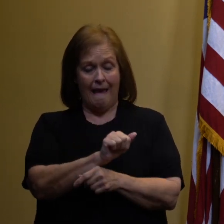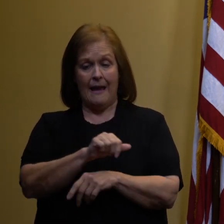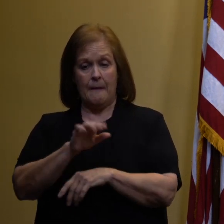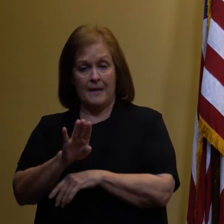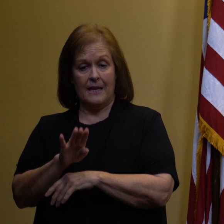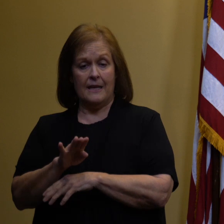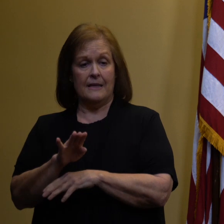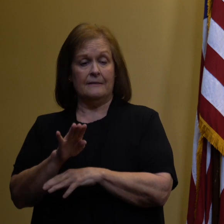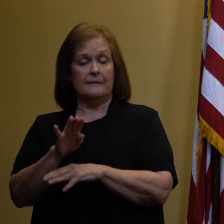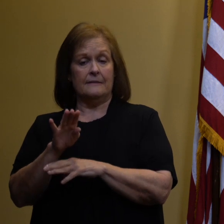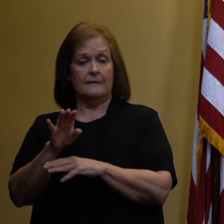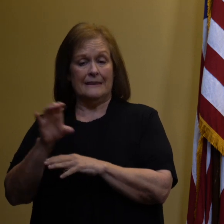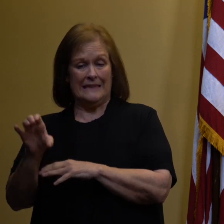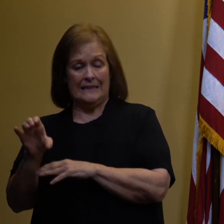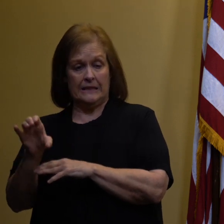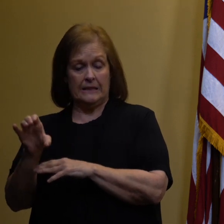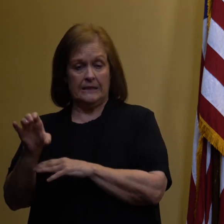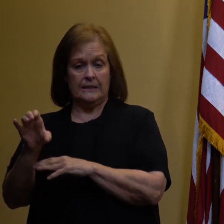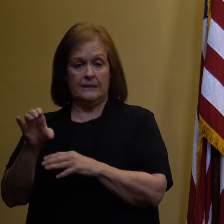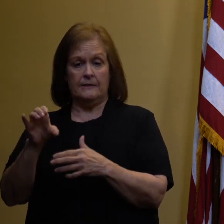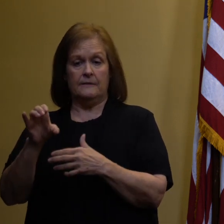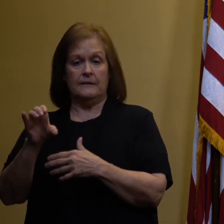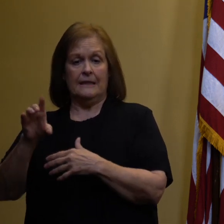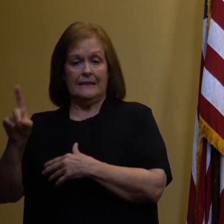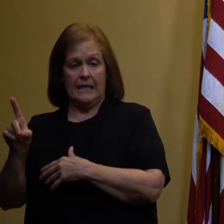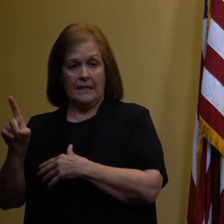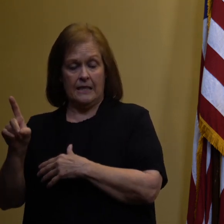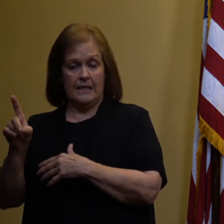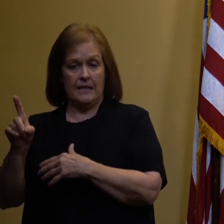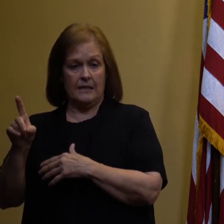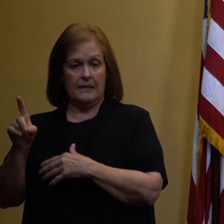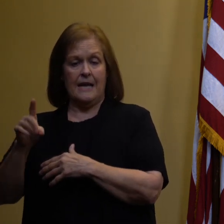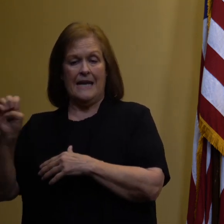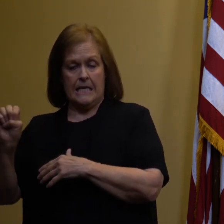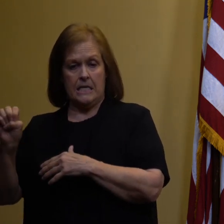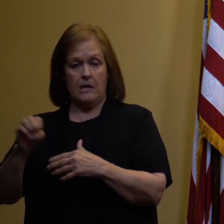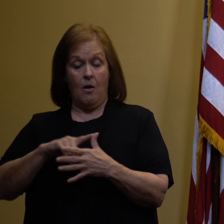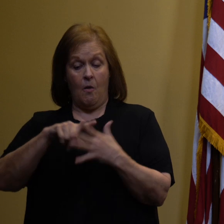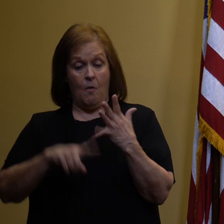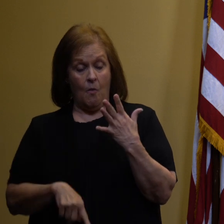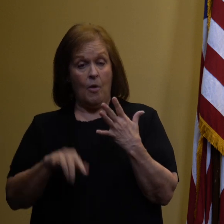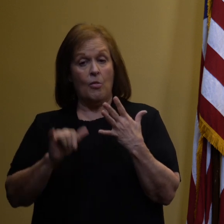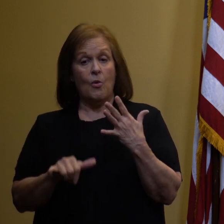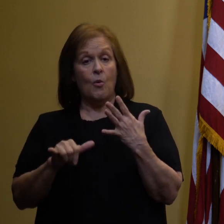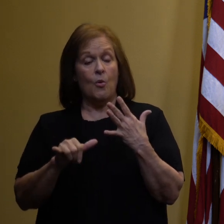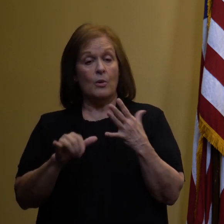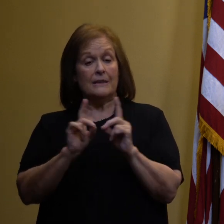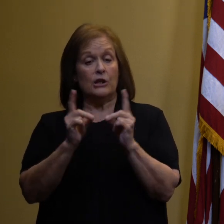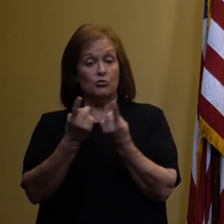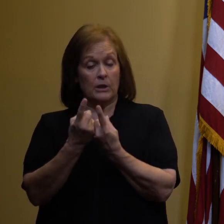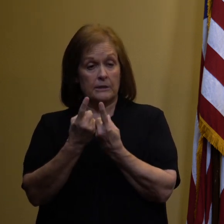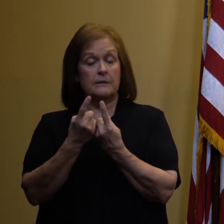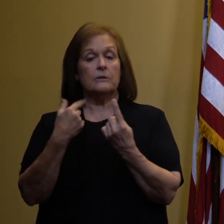11 in District C, 12 in District D, and 8 in District E. Just clearly demonstrating that